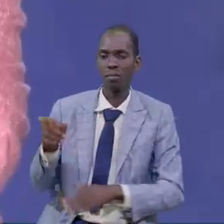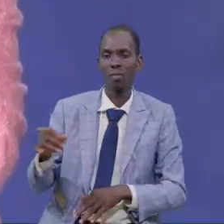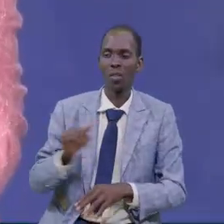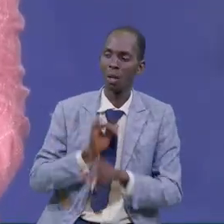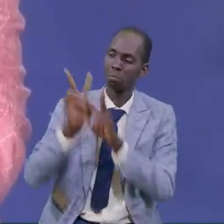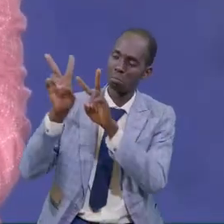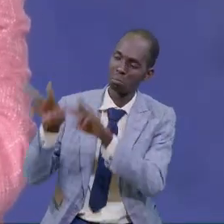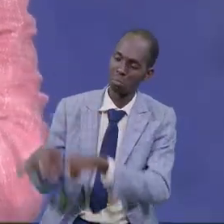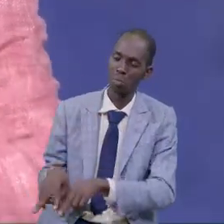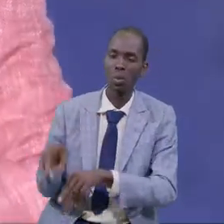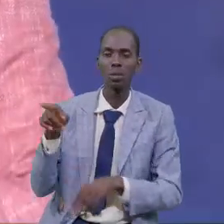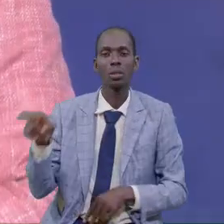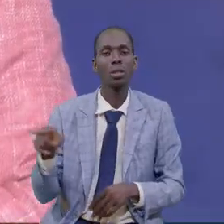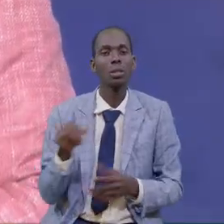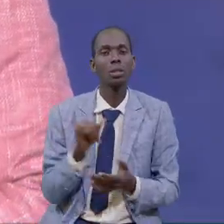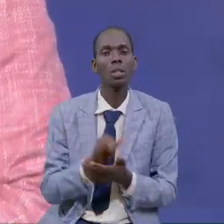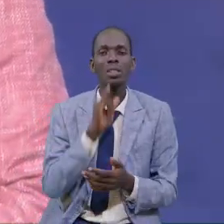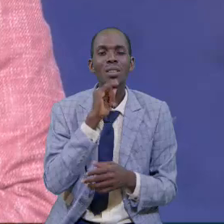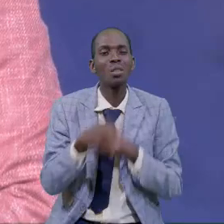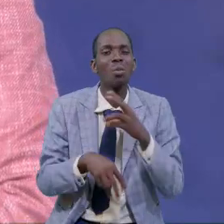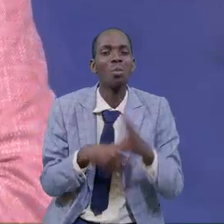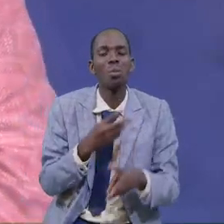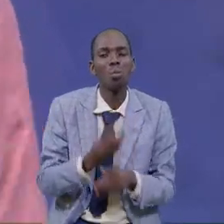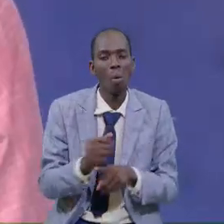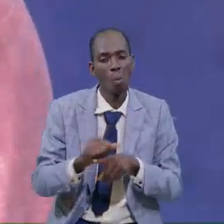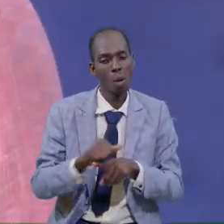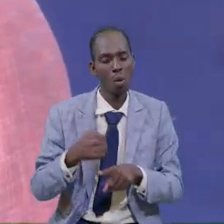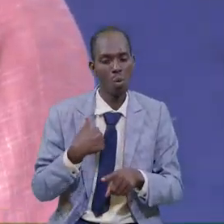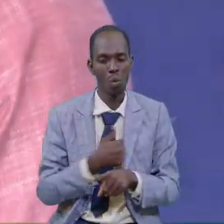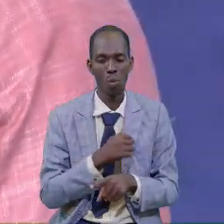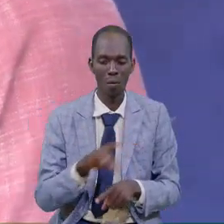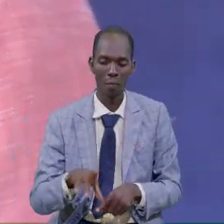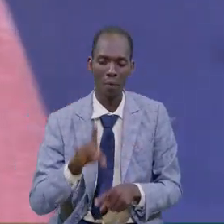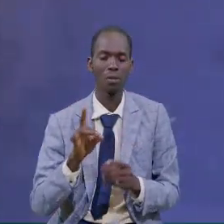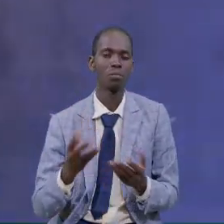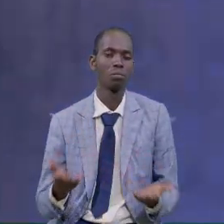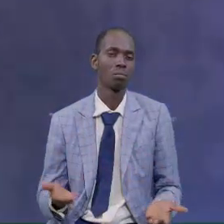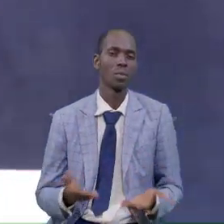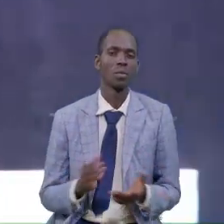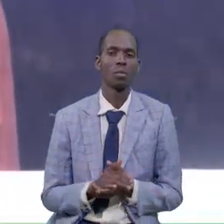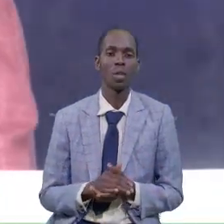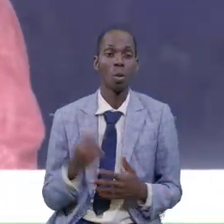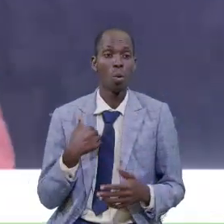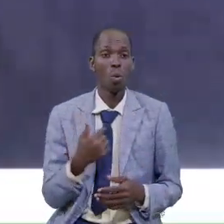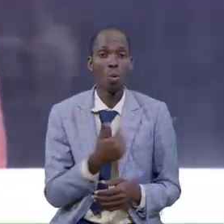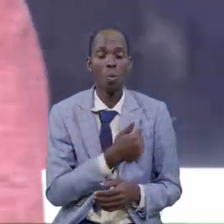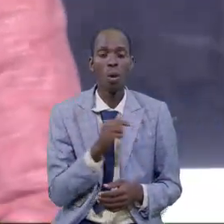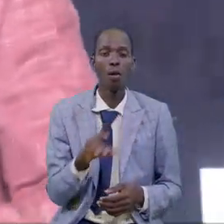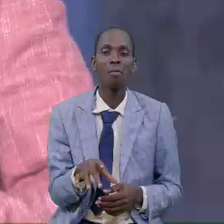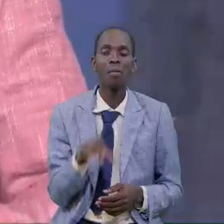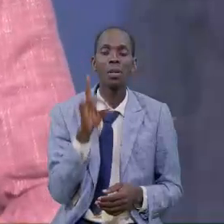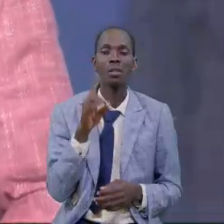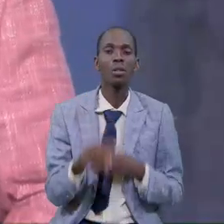the world will match here. We match the world. She's a